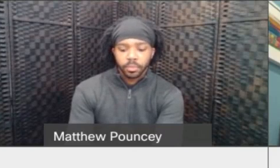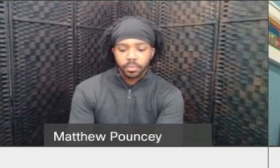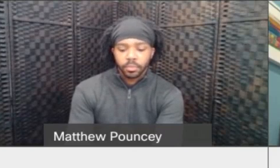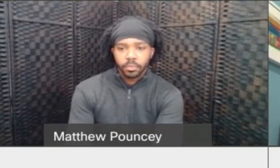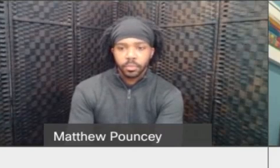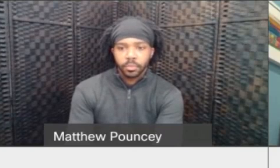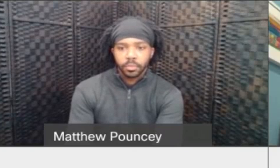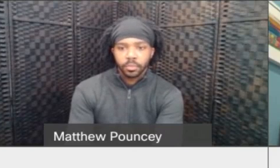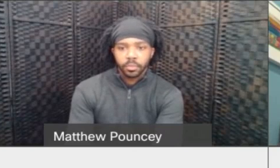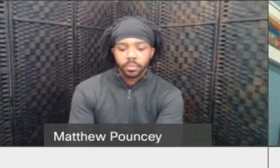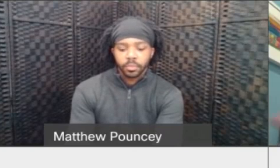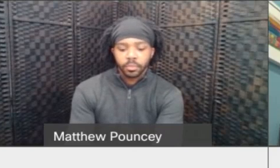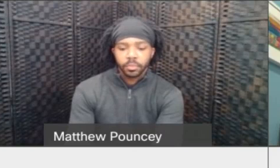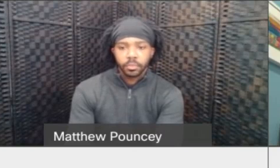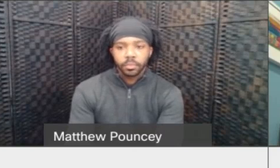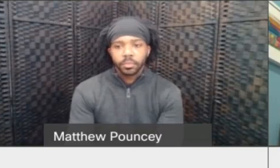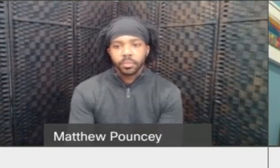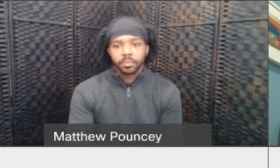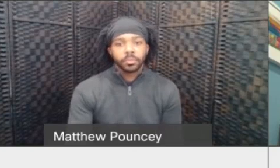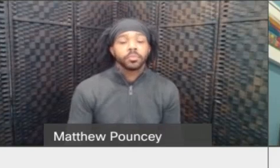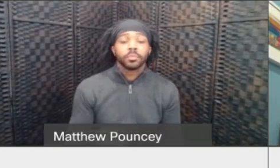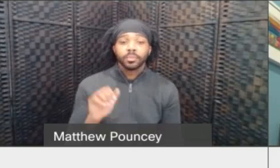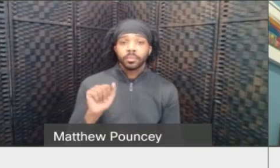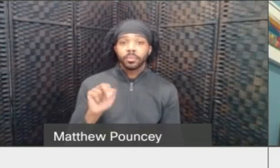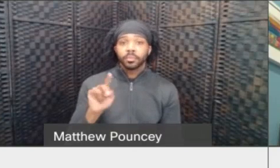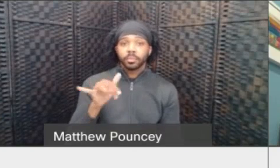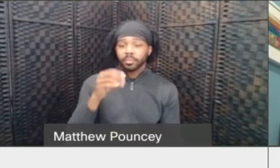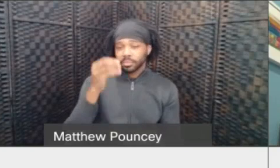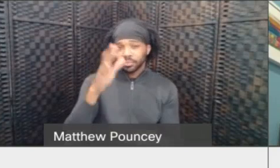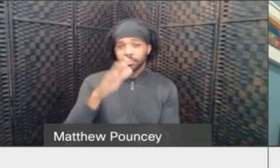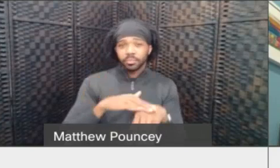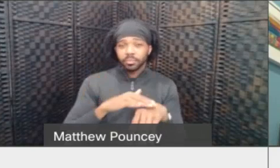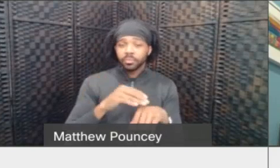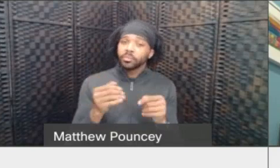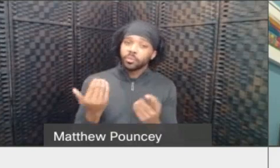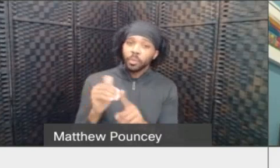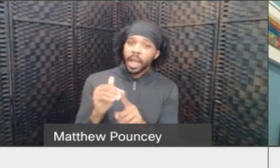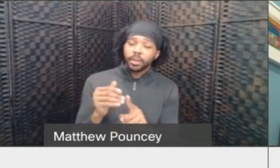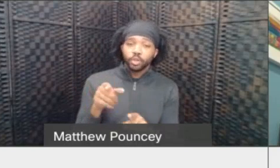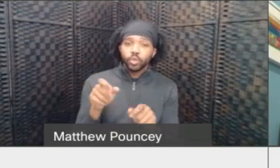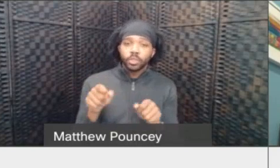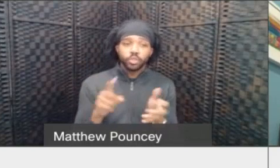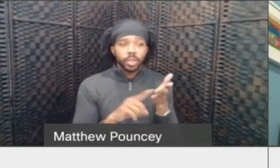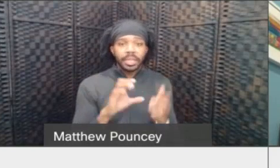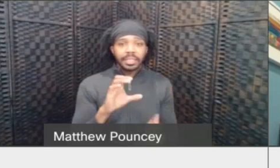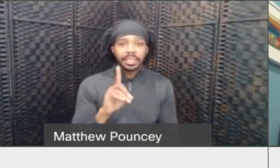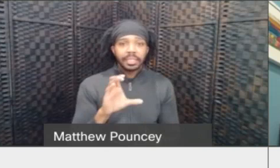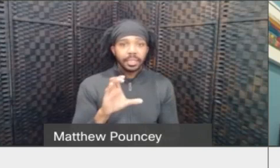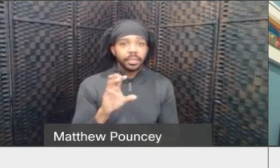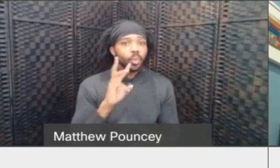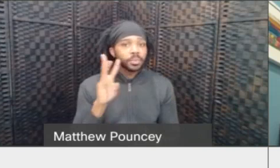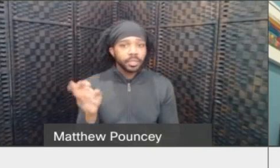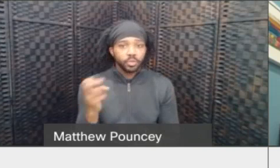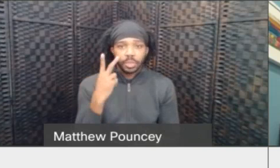And so just as a reminder, on the CDC website, you can find the guidance regarding the boosters, and people should be talking to